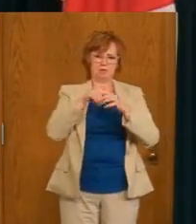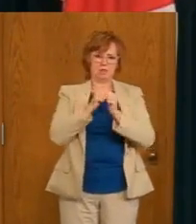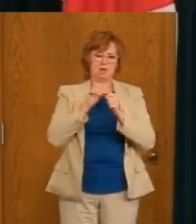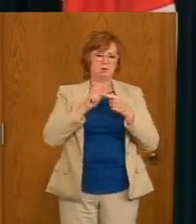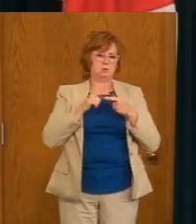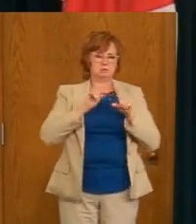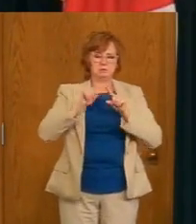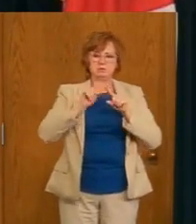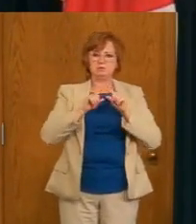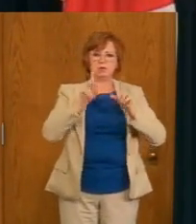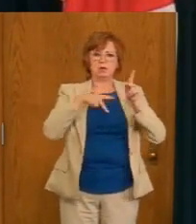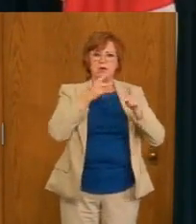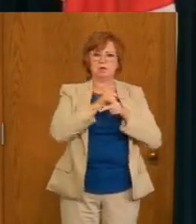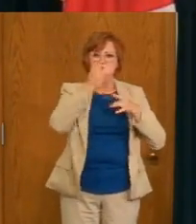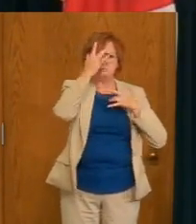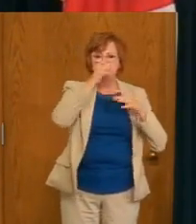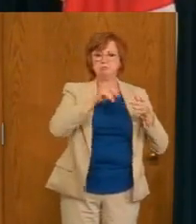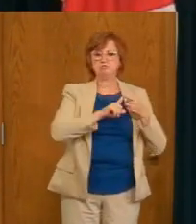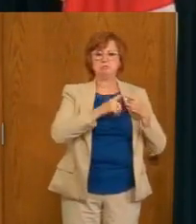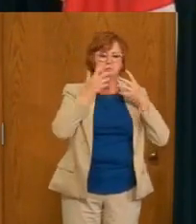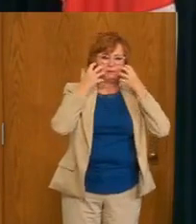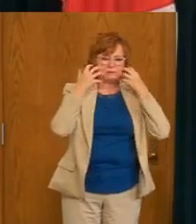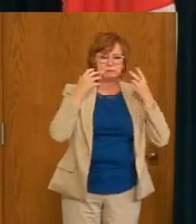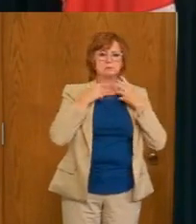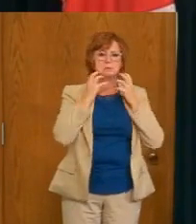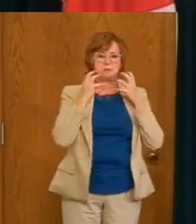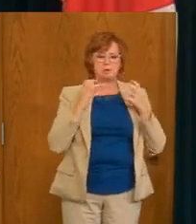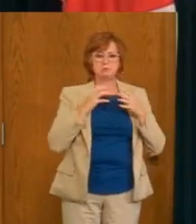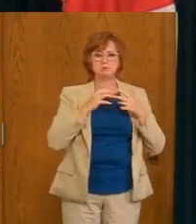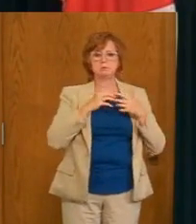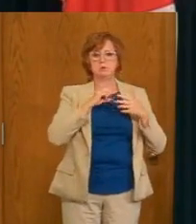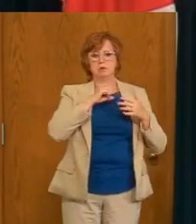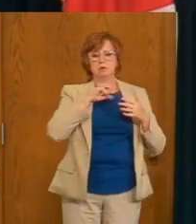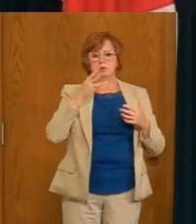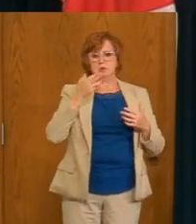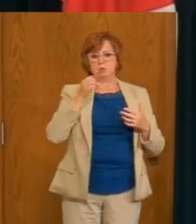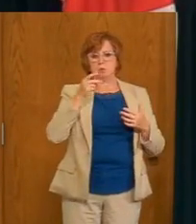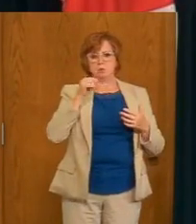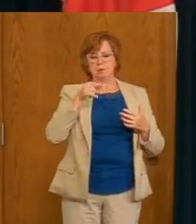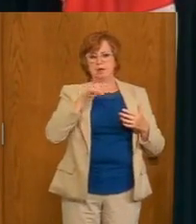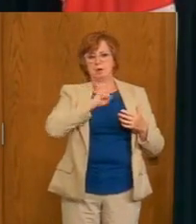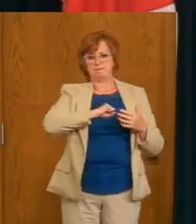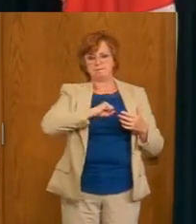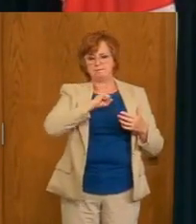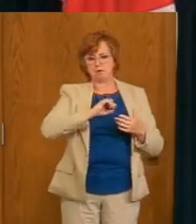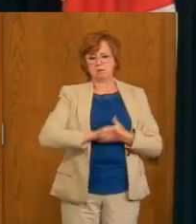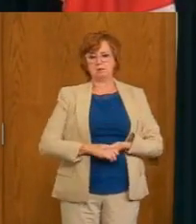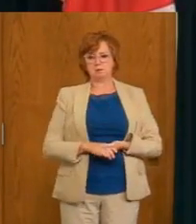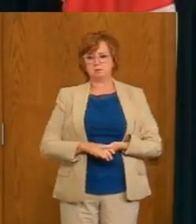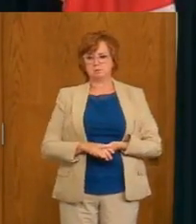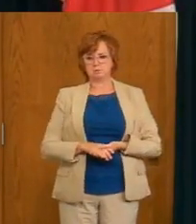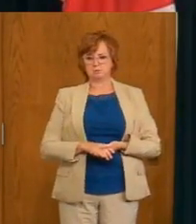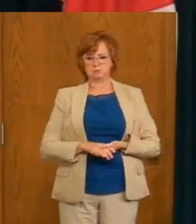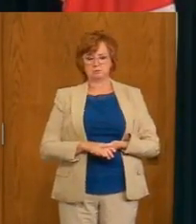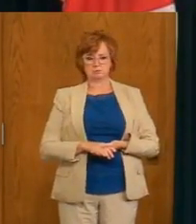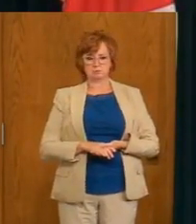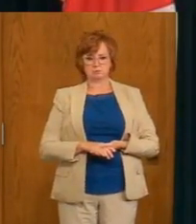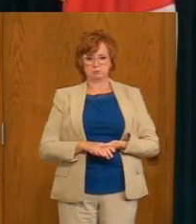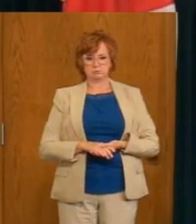some targets are proposed, step 1, 2, and 3. Those have been met. Can they be exceeded in terms of vaccine uptake?